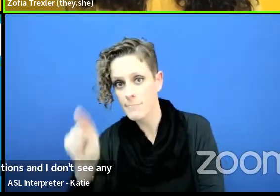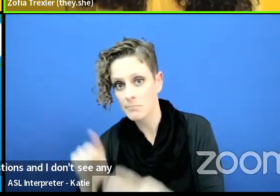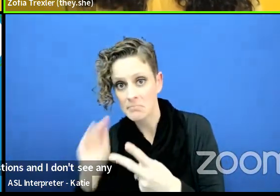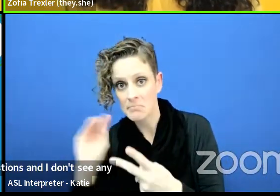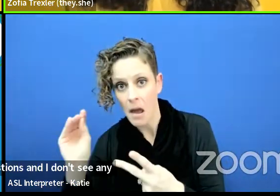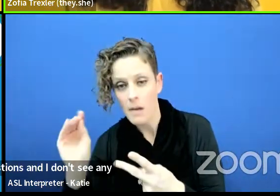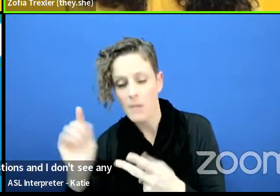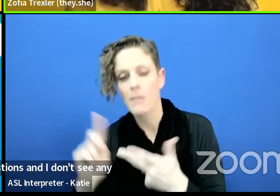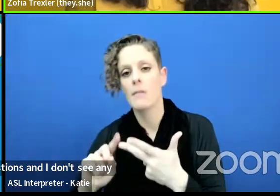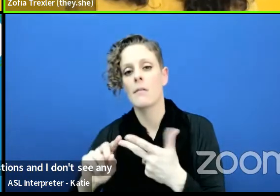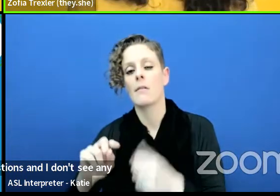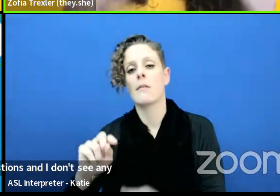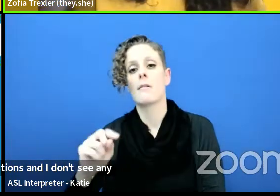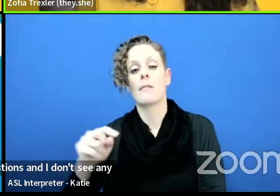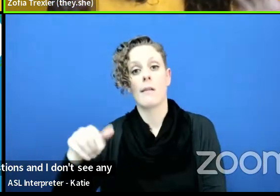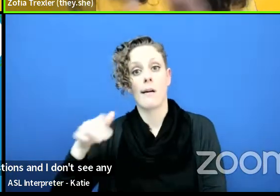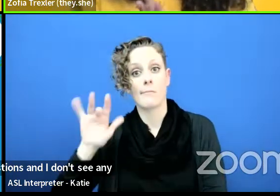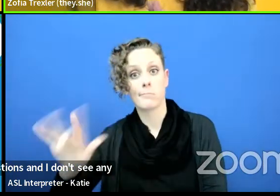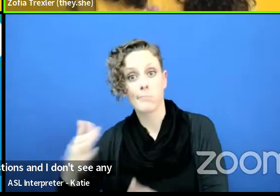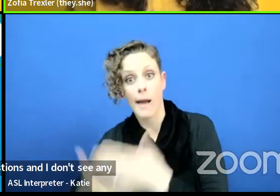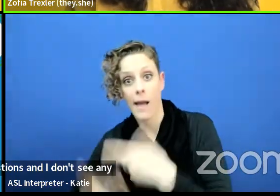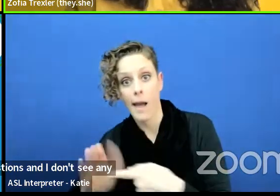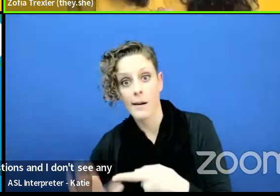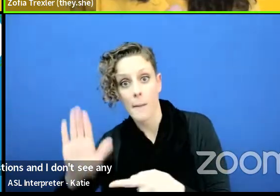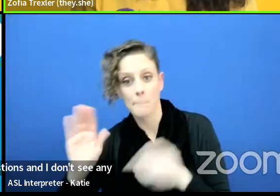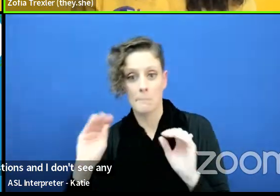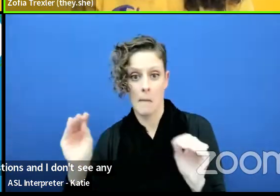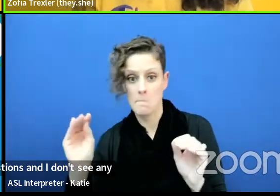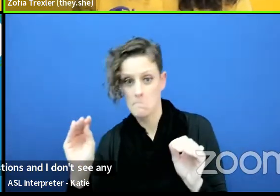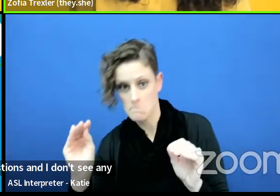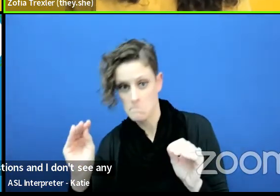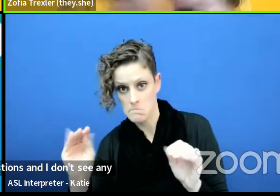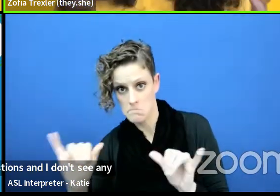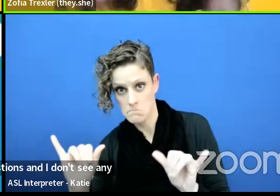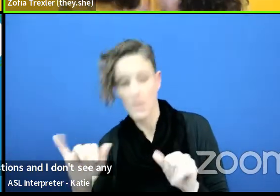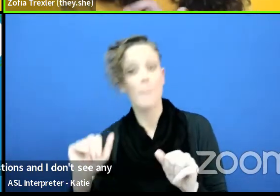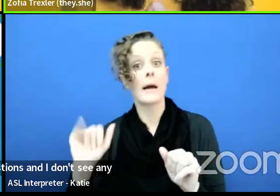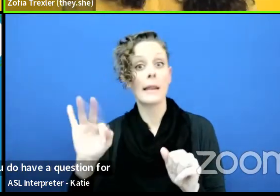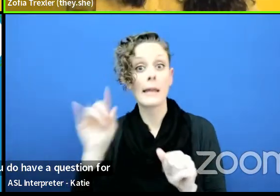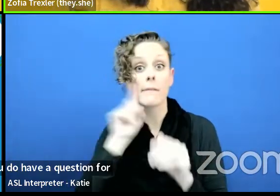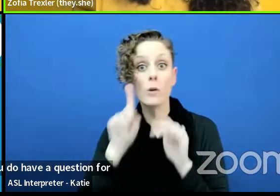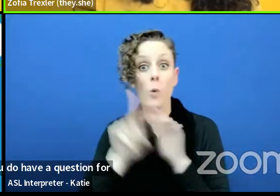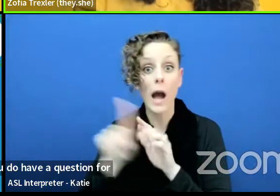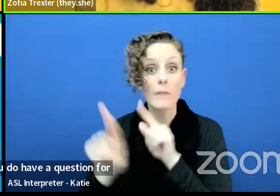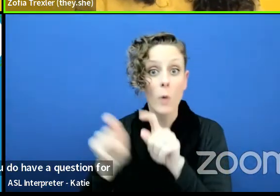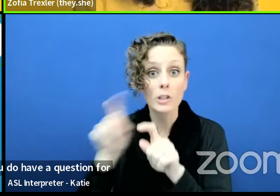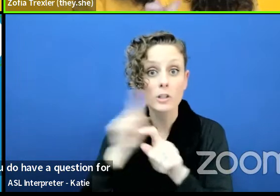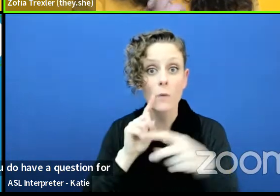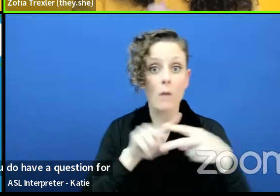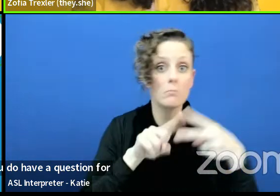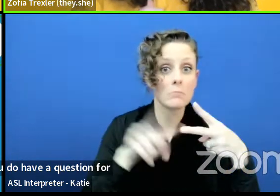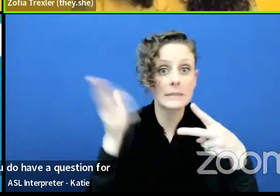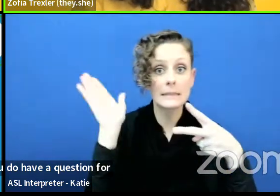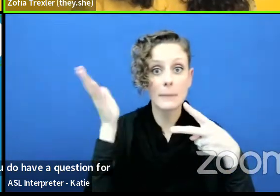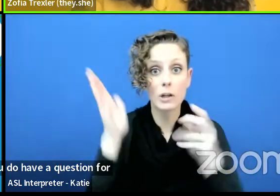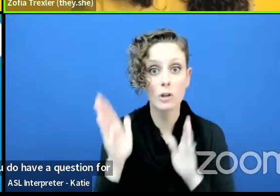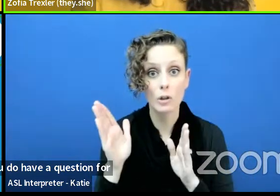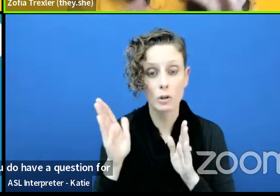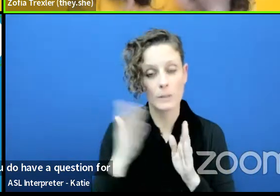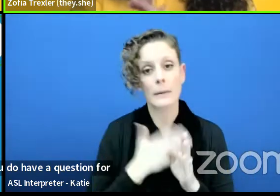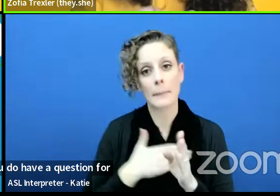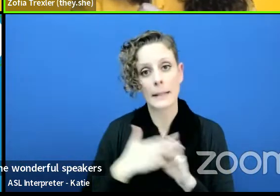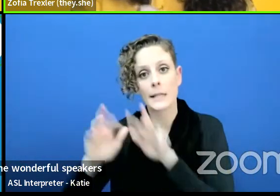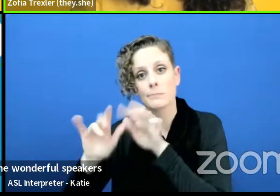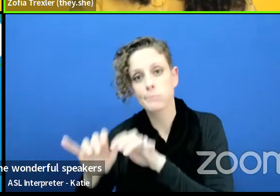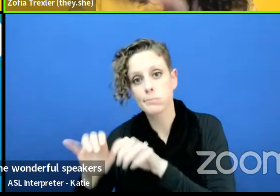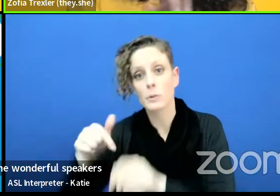raised. But if you do have a question for one or both of our wonderful speakers, make sure to put that either